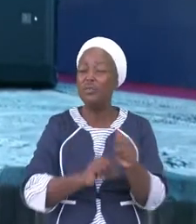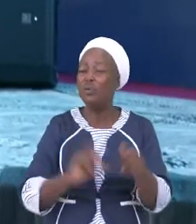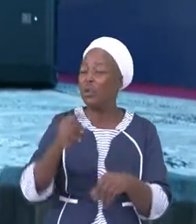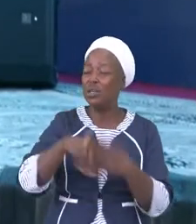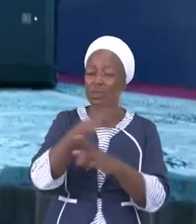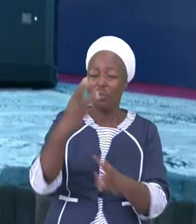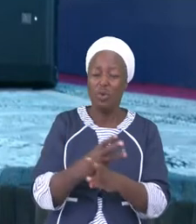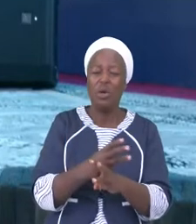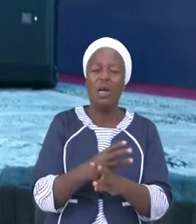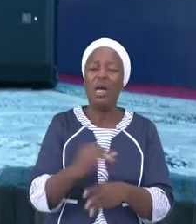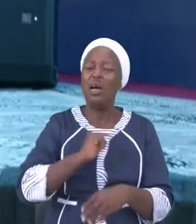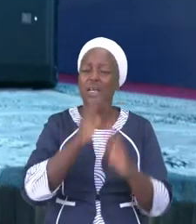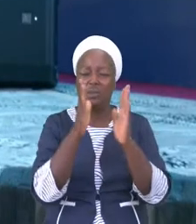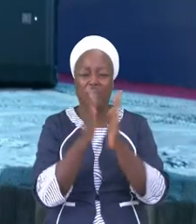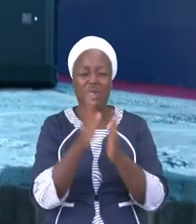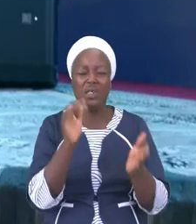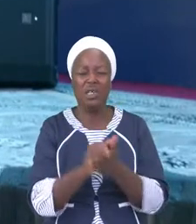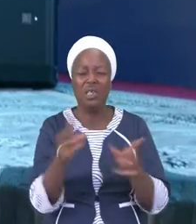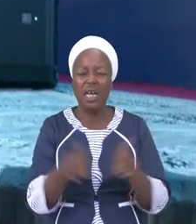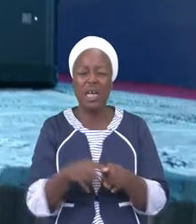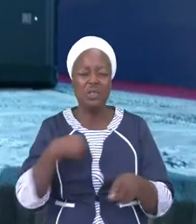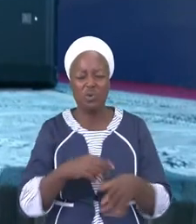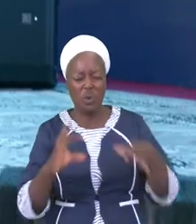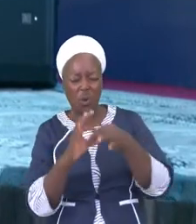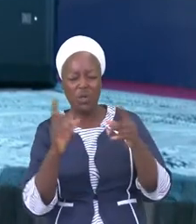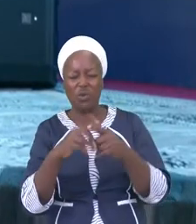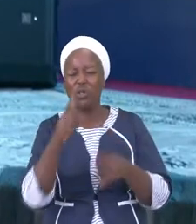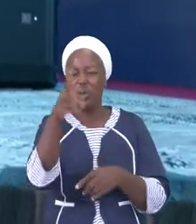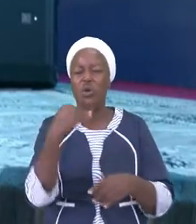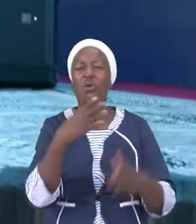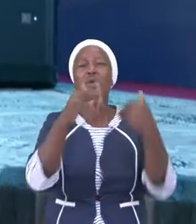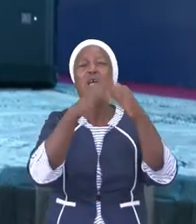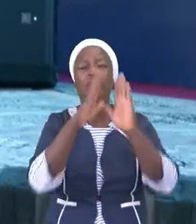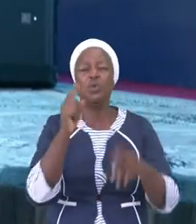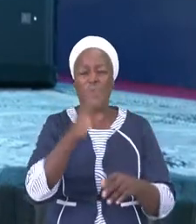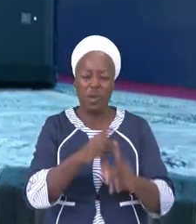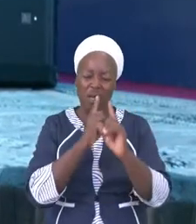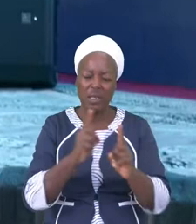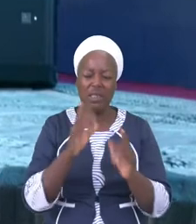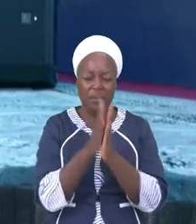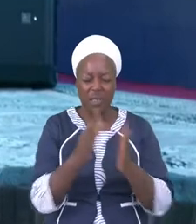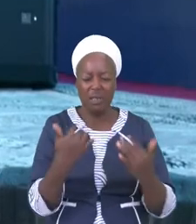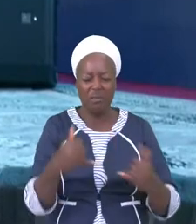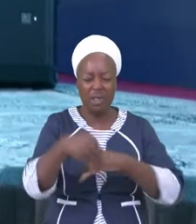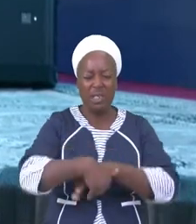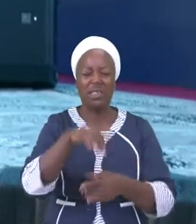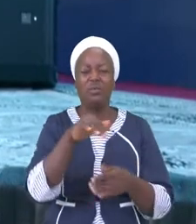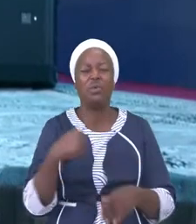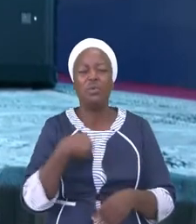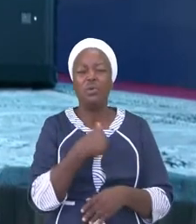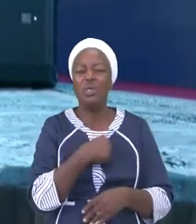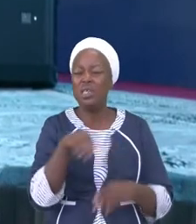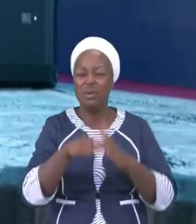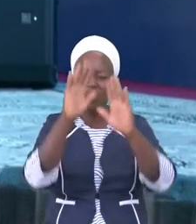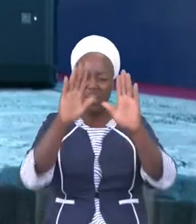the world, I pray as we connect to the God of heaven, you'll answer prayers tonight with